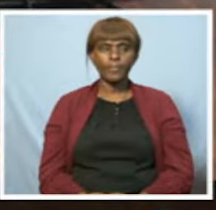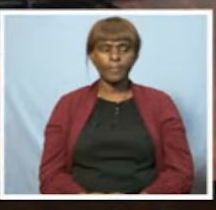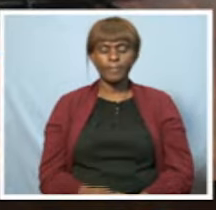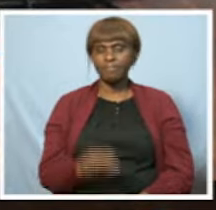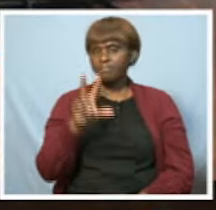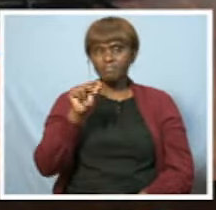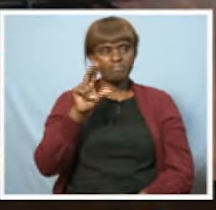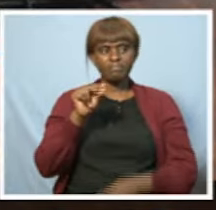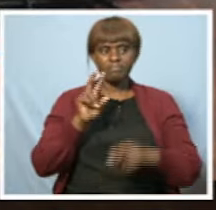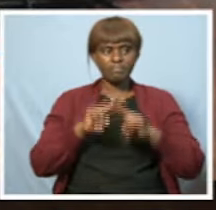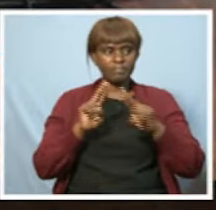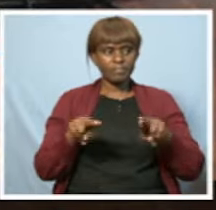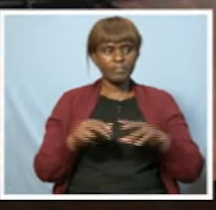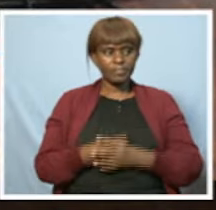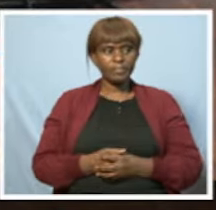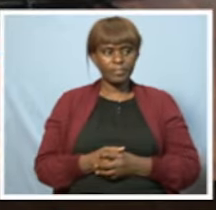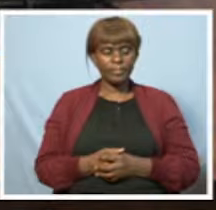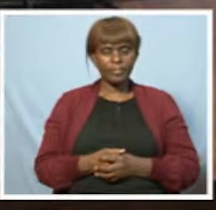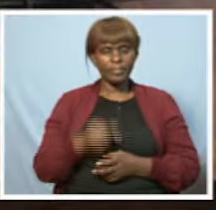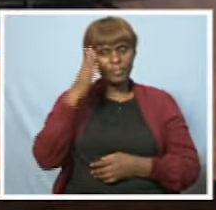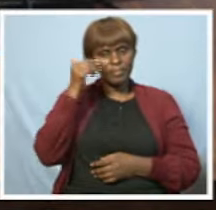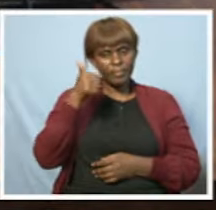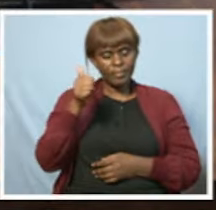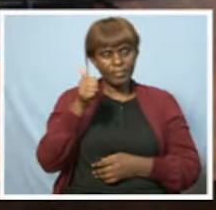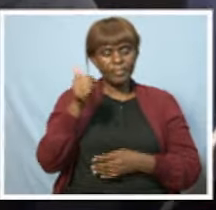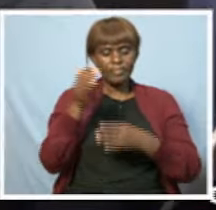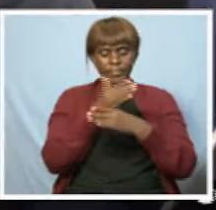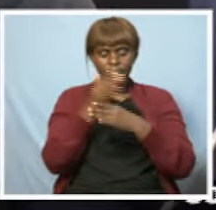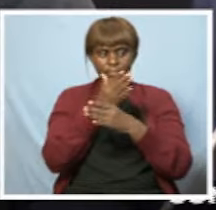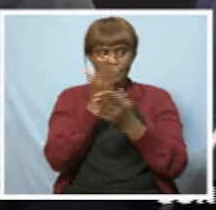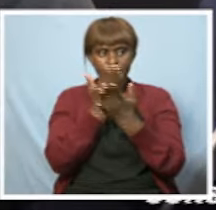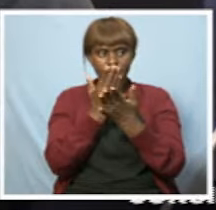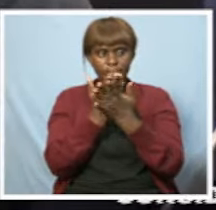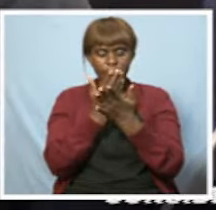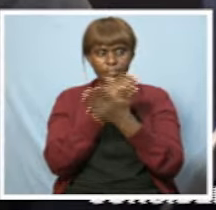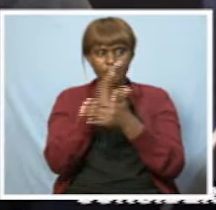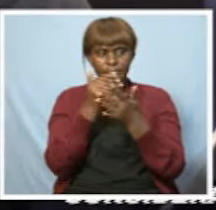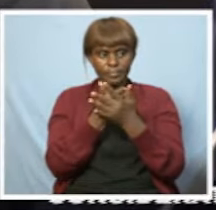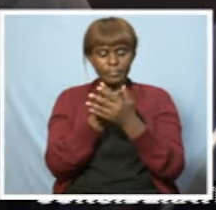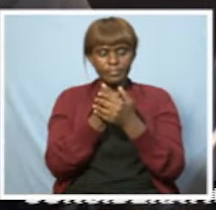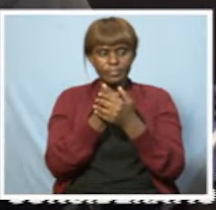No, Chair. So why are Their business proposals were